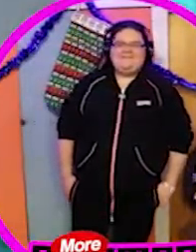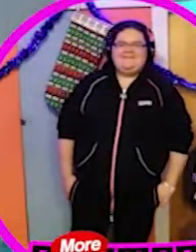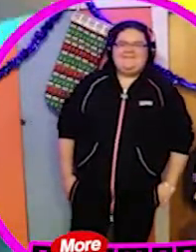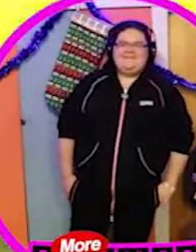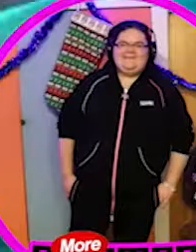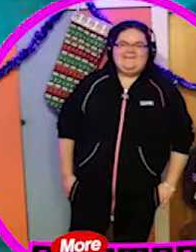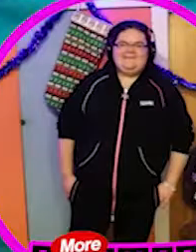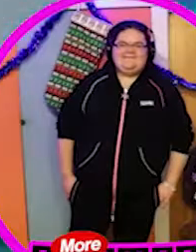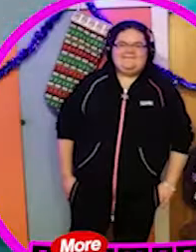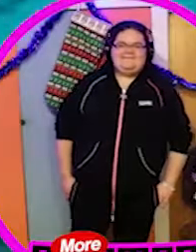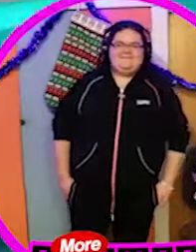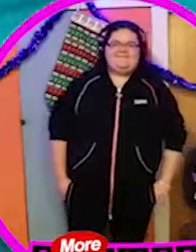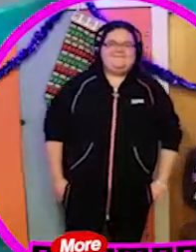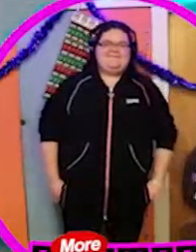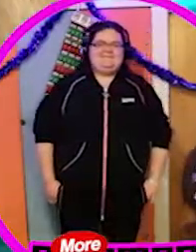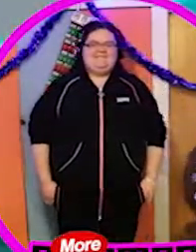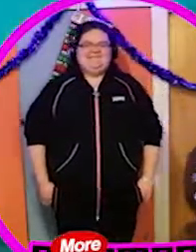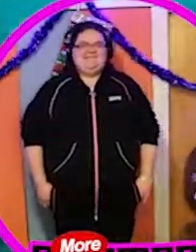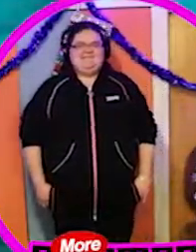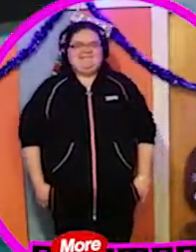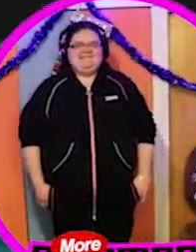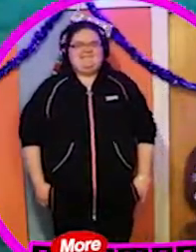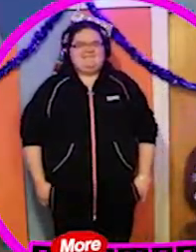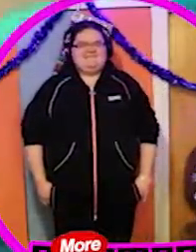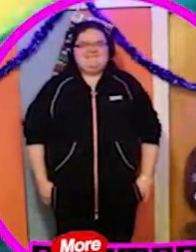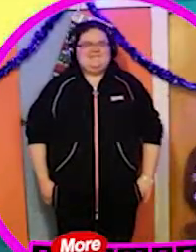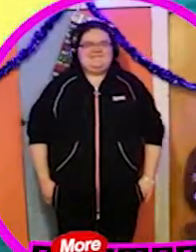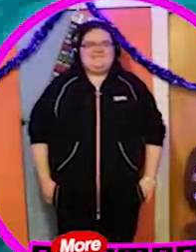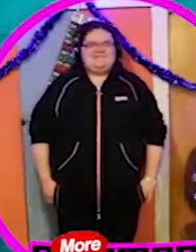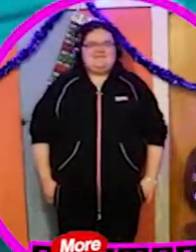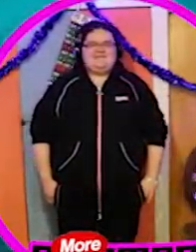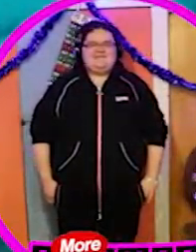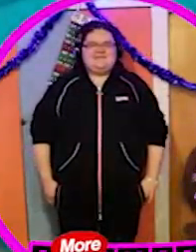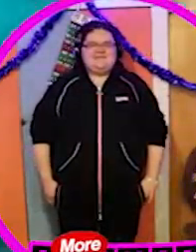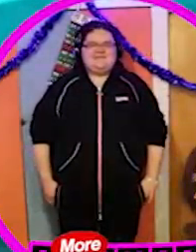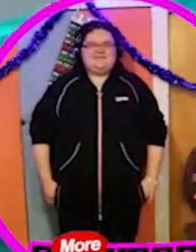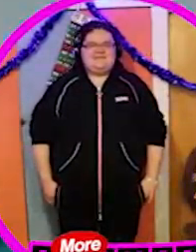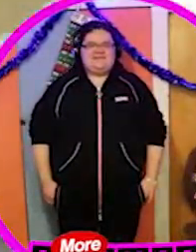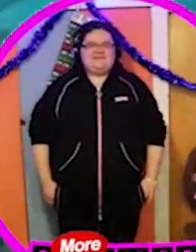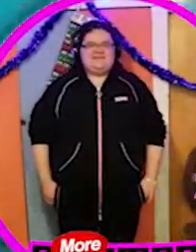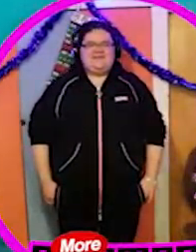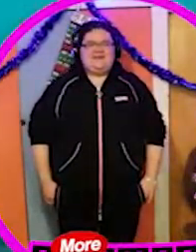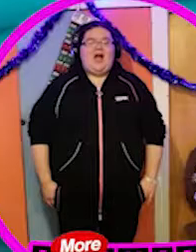Vic, it's Vic, it's you. You're done. Oh my god! What? No, it's you. You're gonna get Josh.